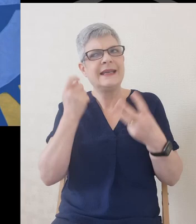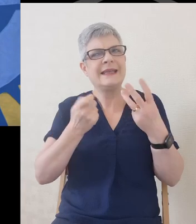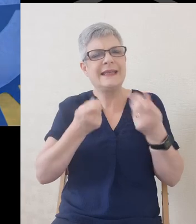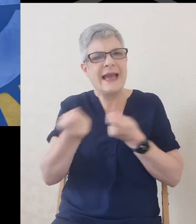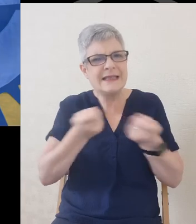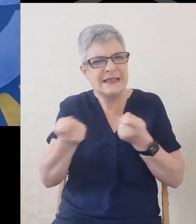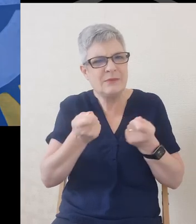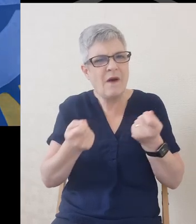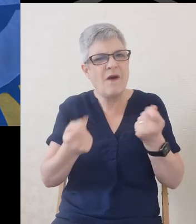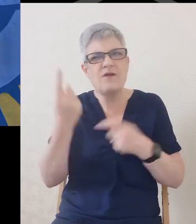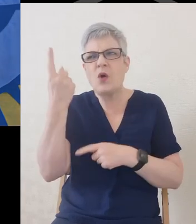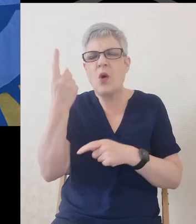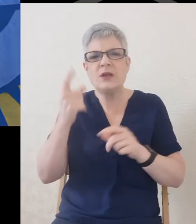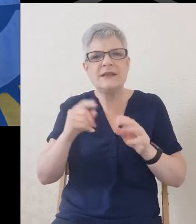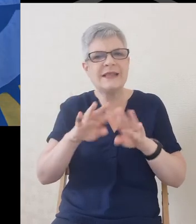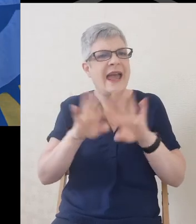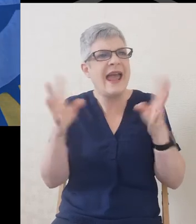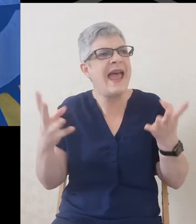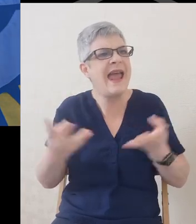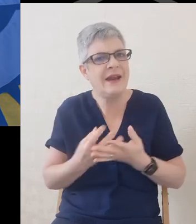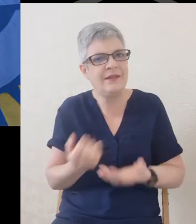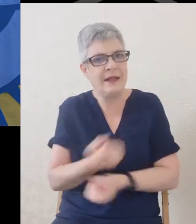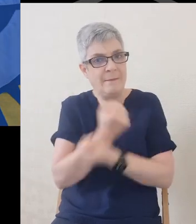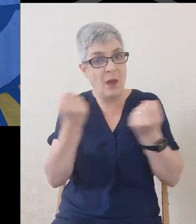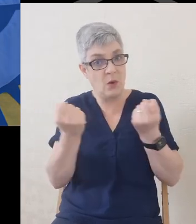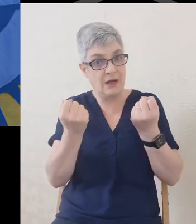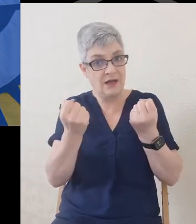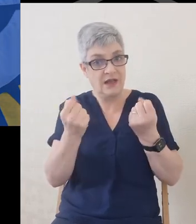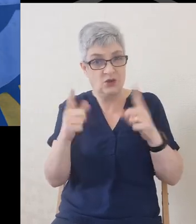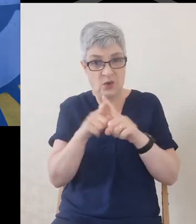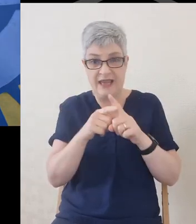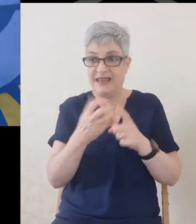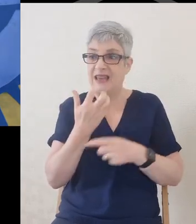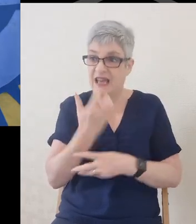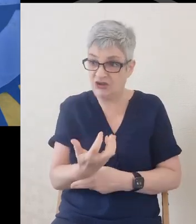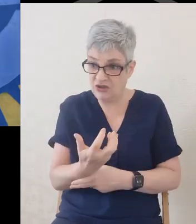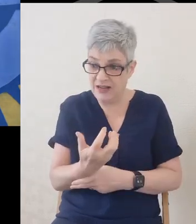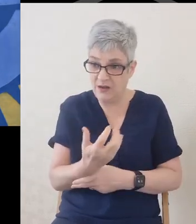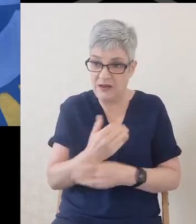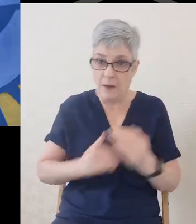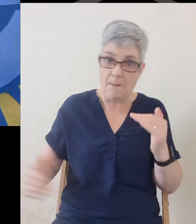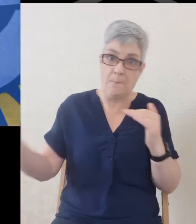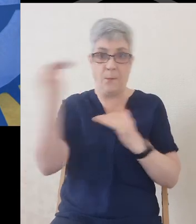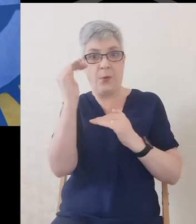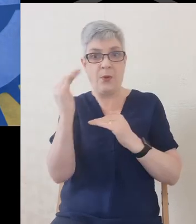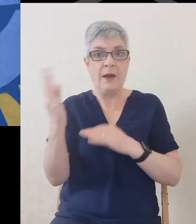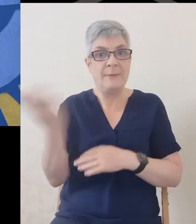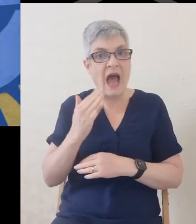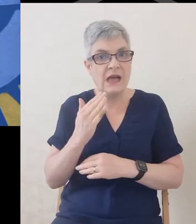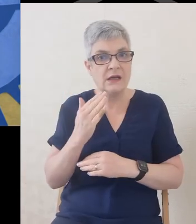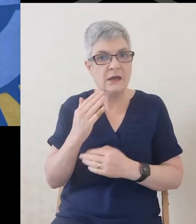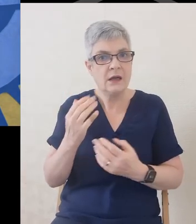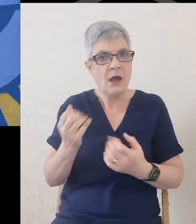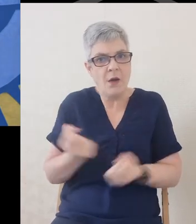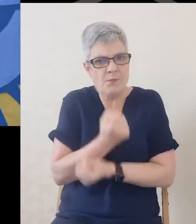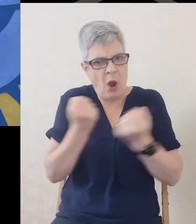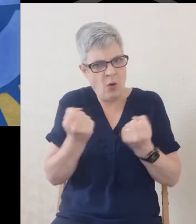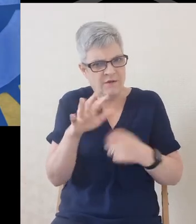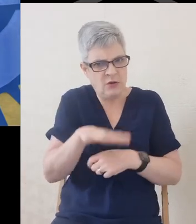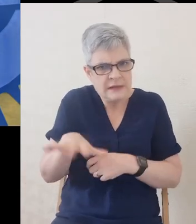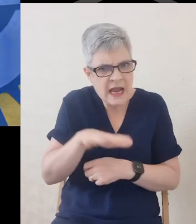the kingdom. That is Israel going to get its status back? Is it going to be a powerful nation again? Are we going to